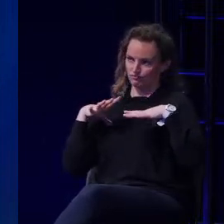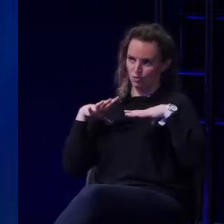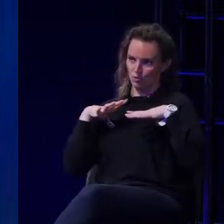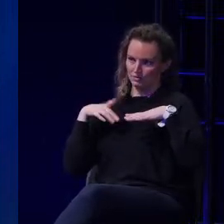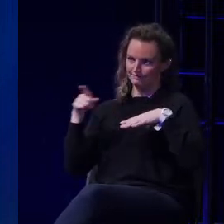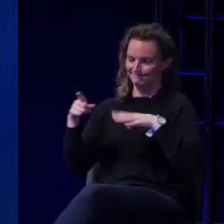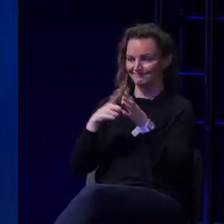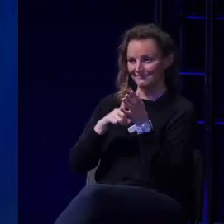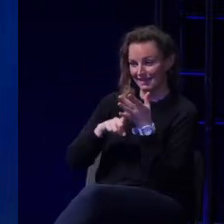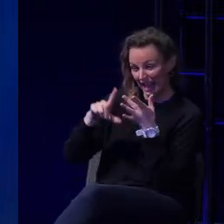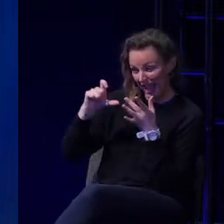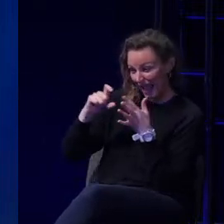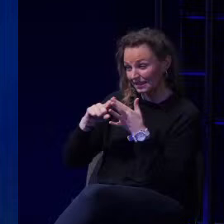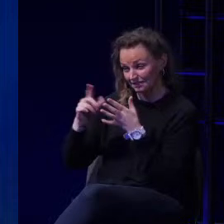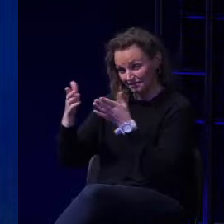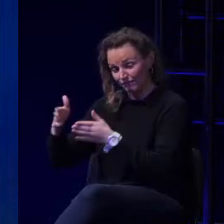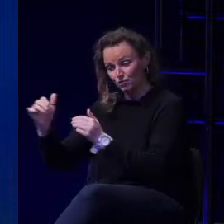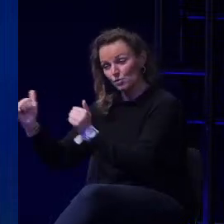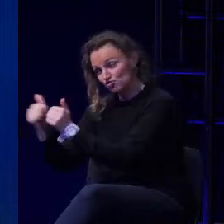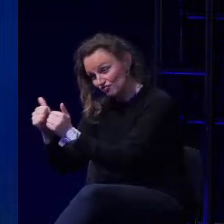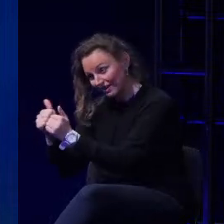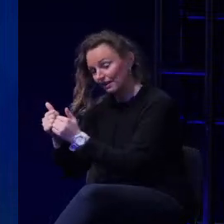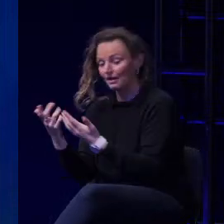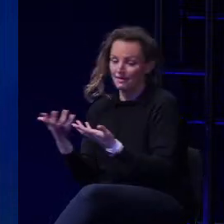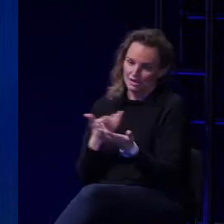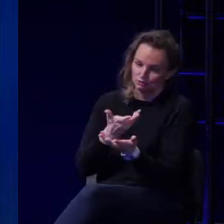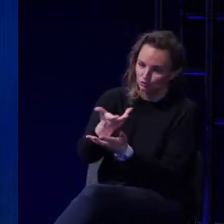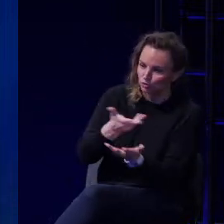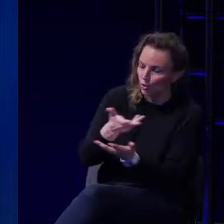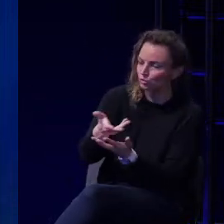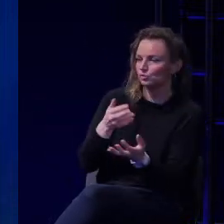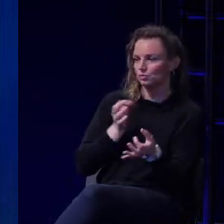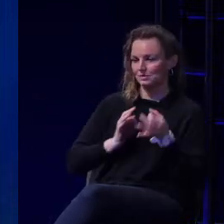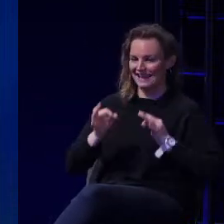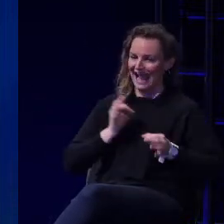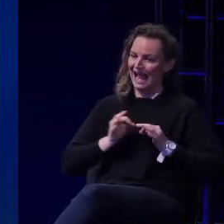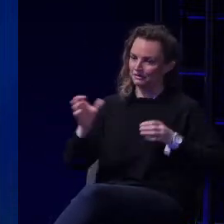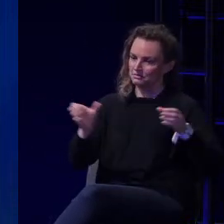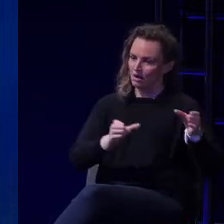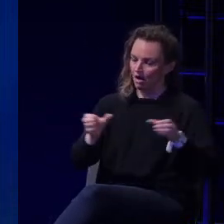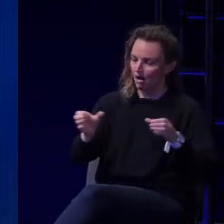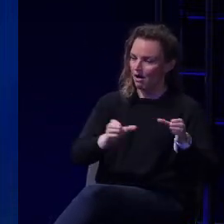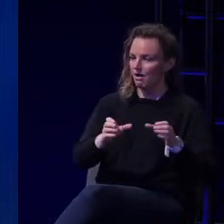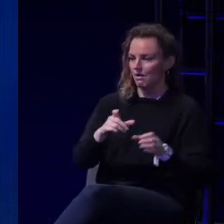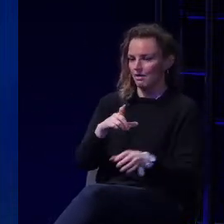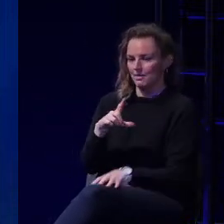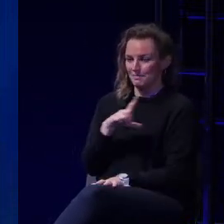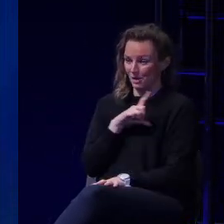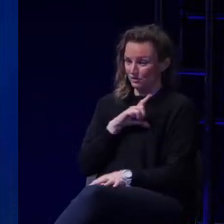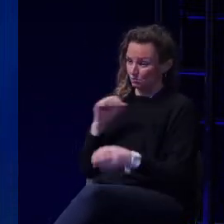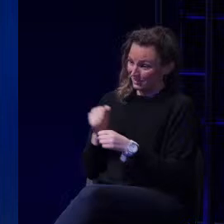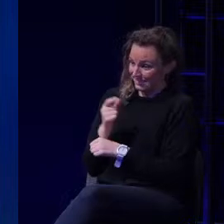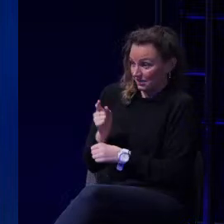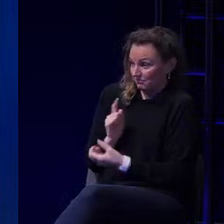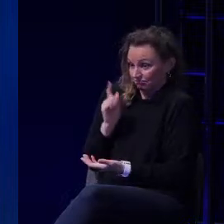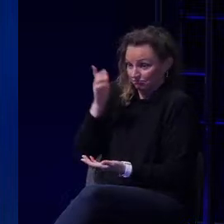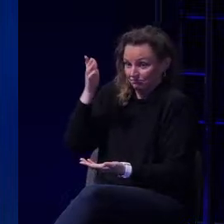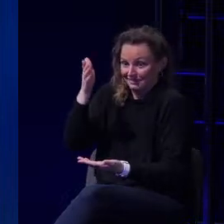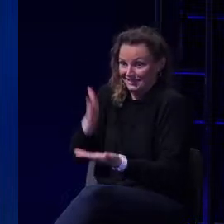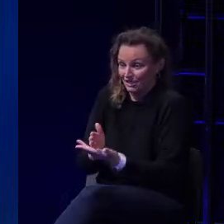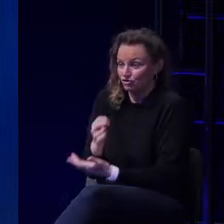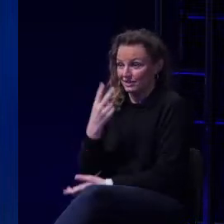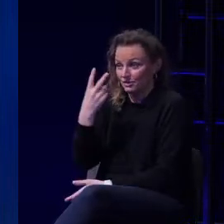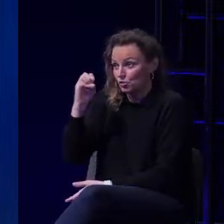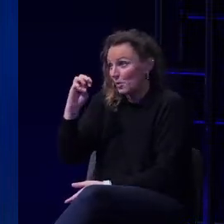Alice had to be on board, and then she had to talk to the actors because we did it literally in the 20